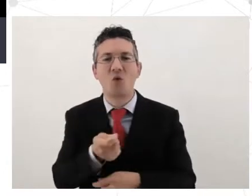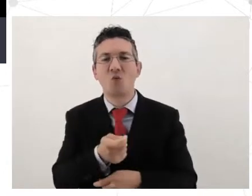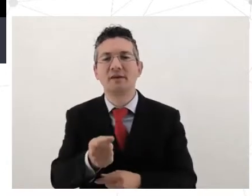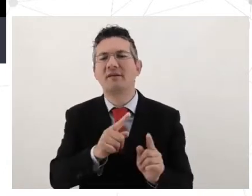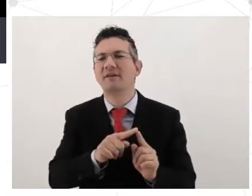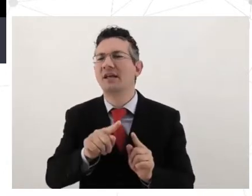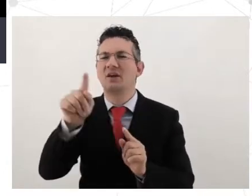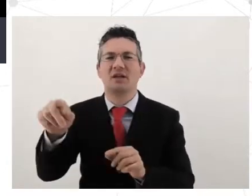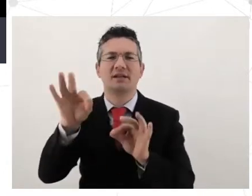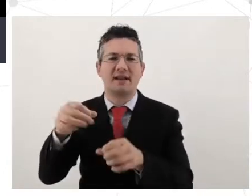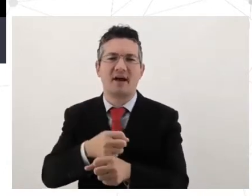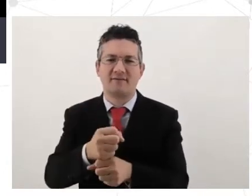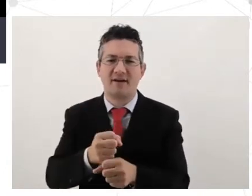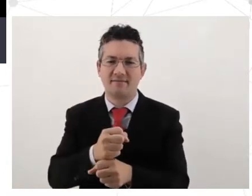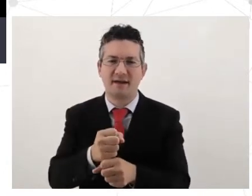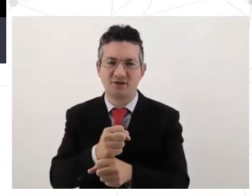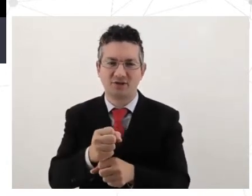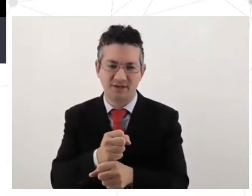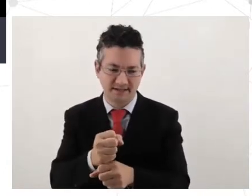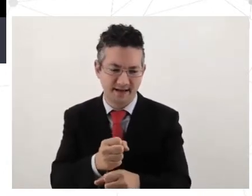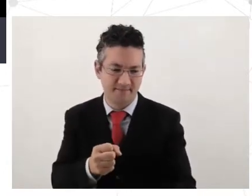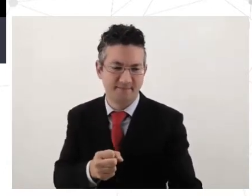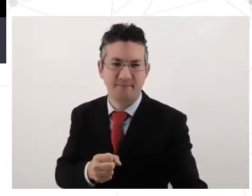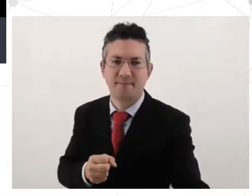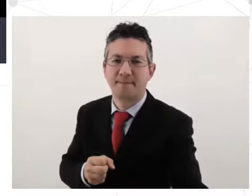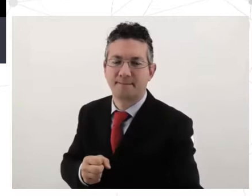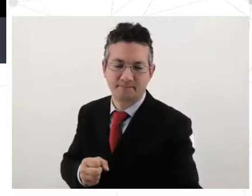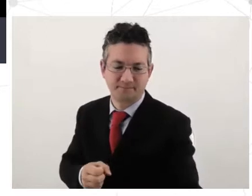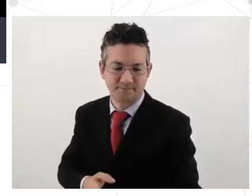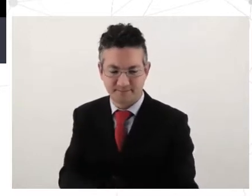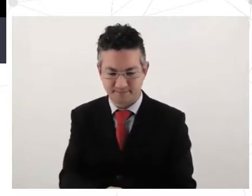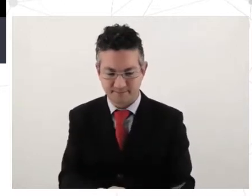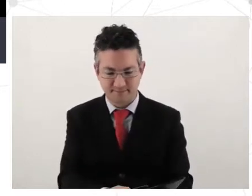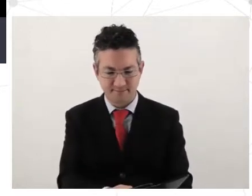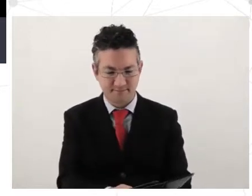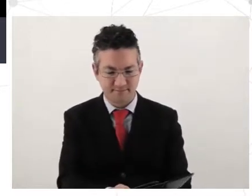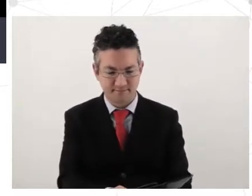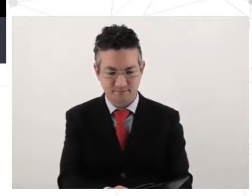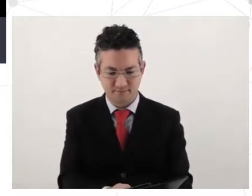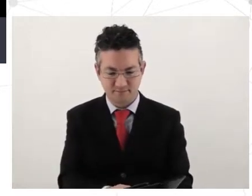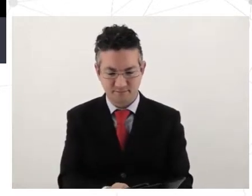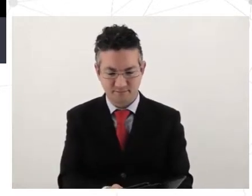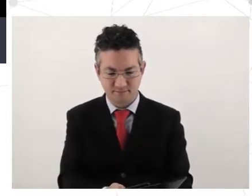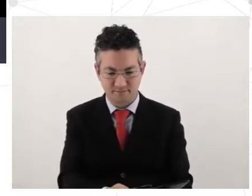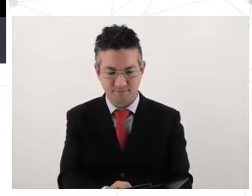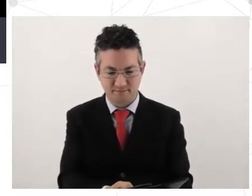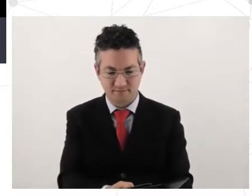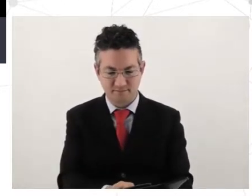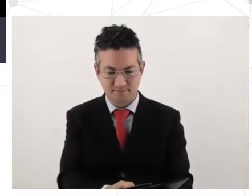pharmacy. She can clearly hear its location, and she heads off in its direction while working her guide